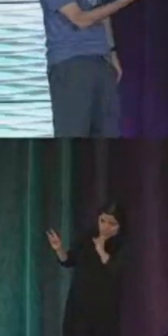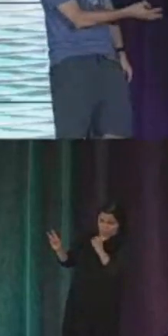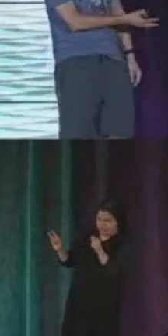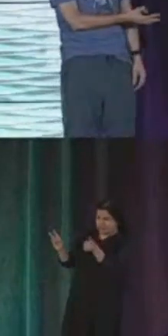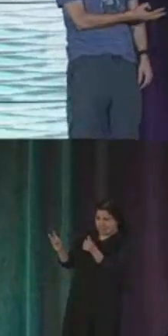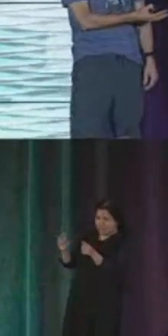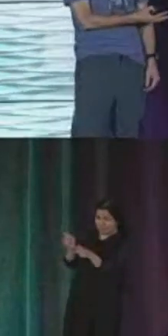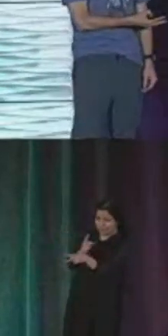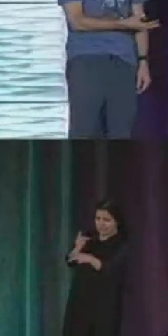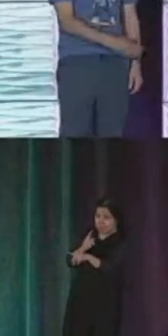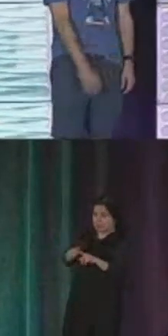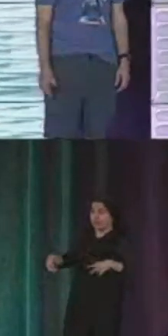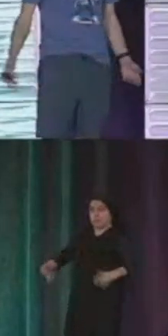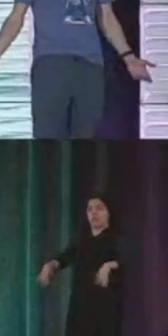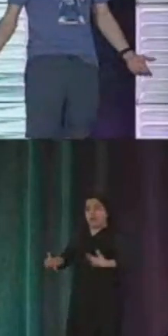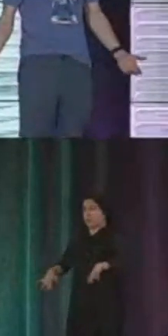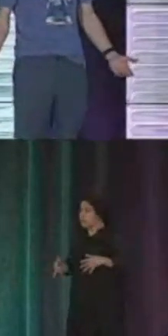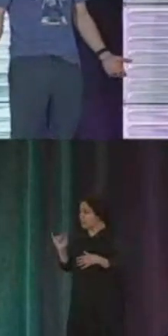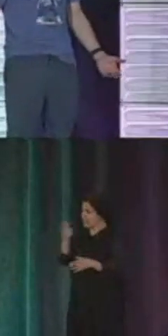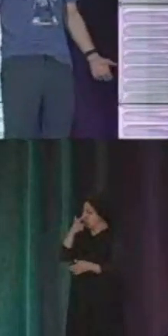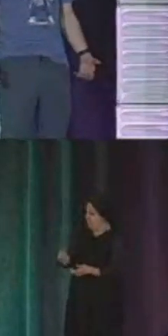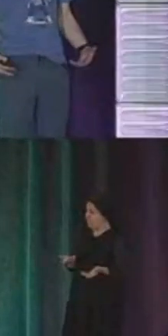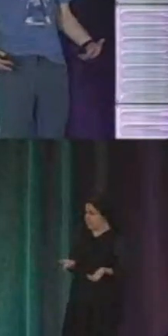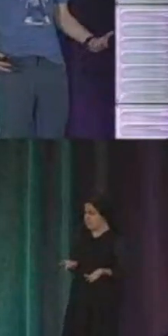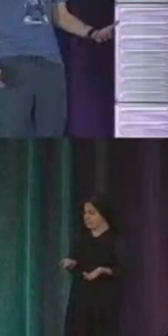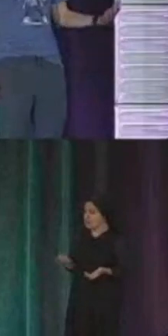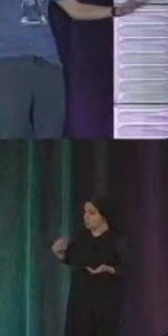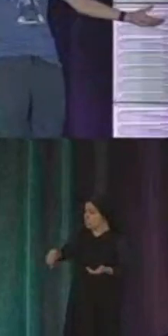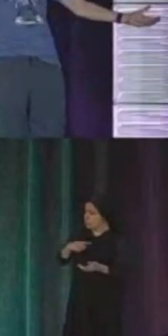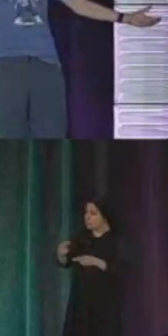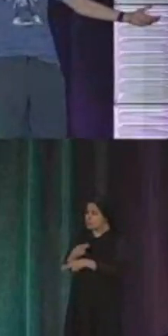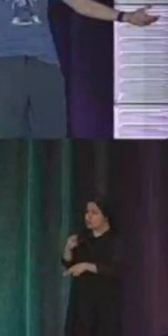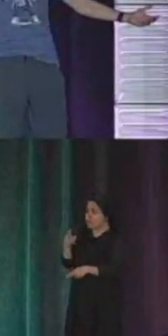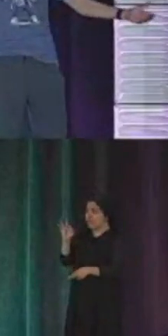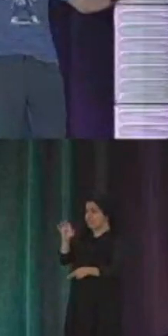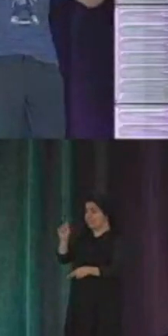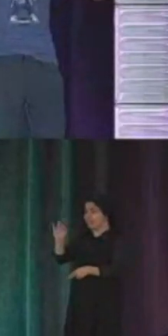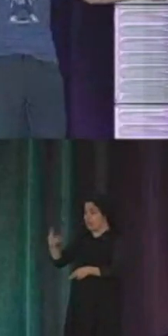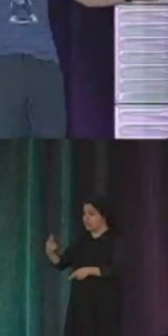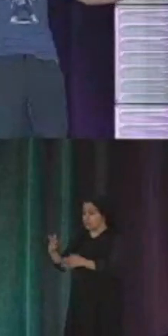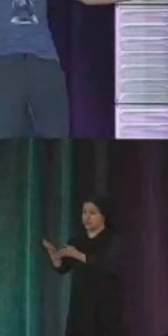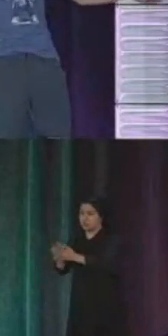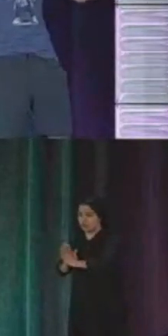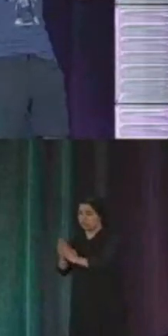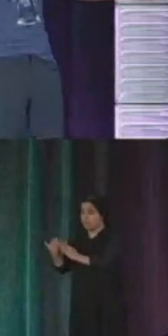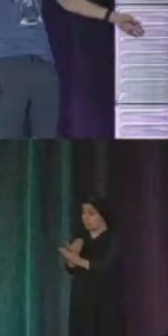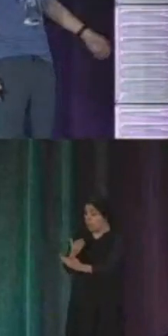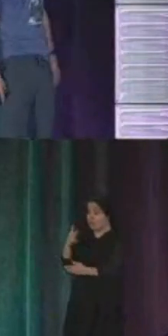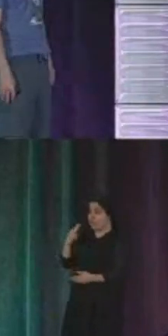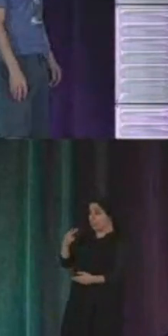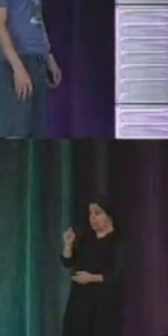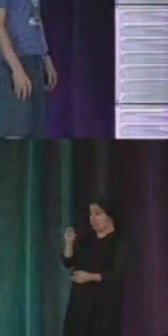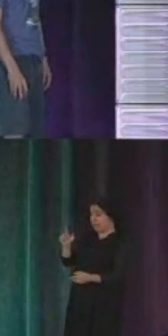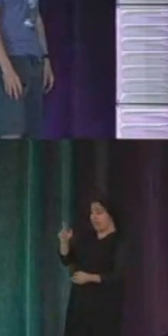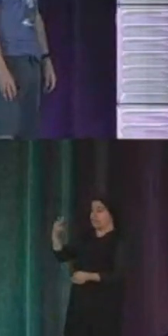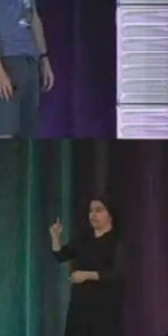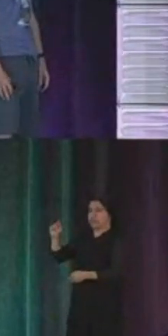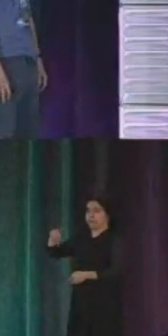But like, wow, that's pretty interesting. We were using fetch requests before XML HTTP request